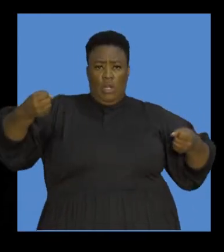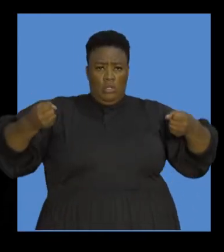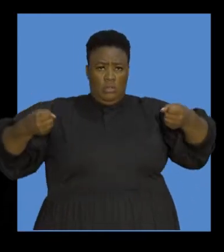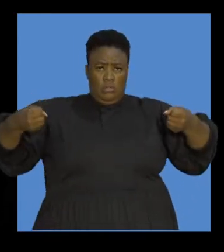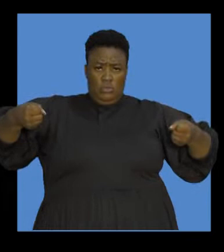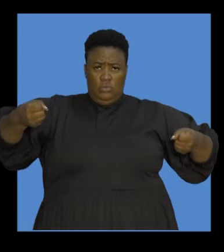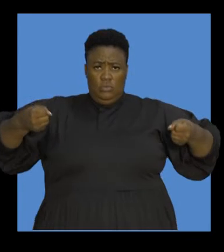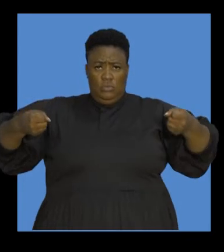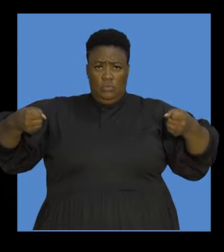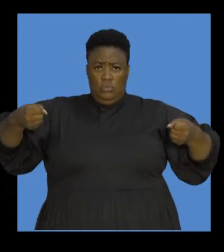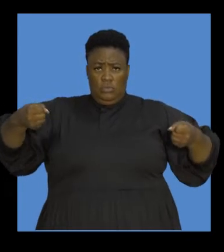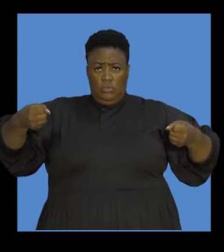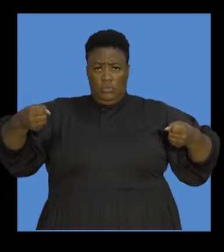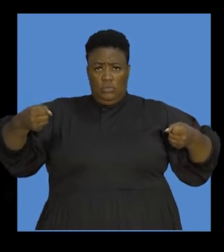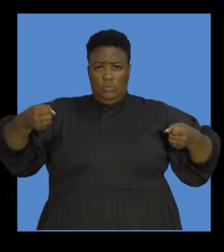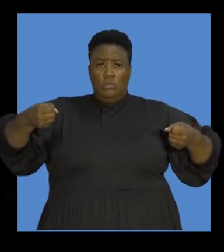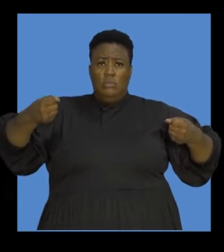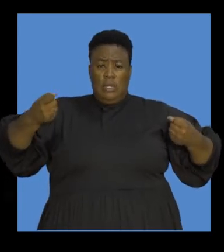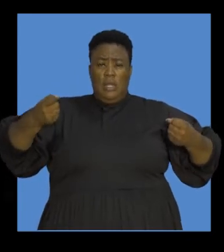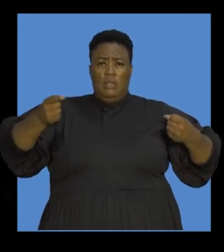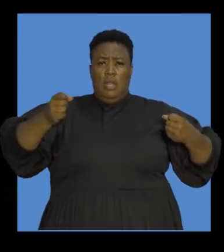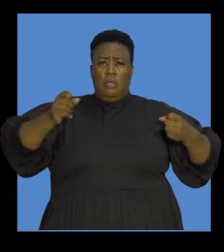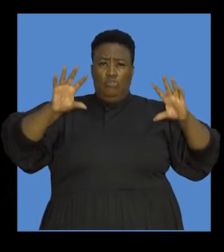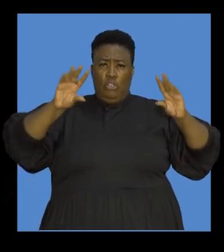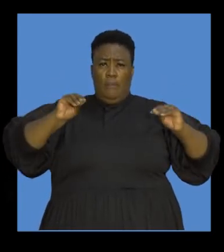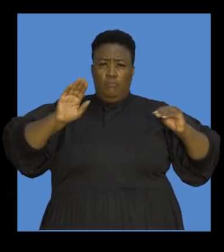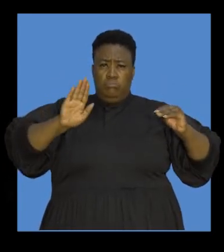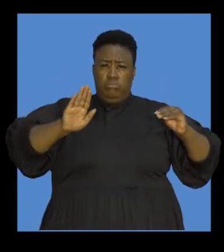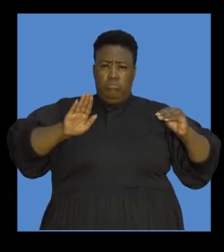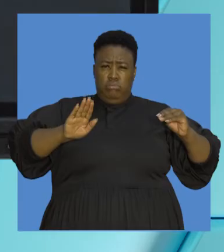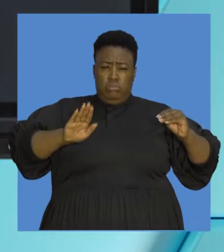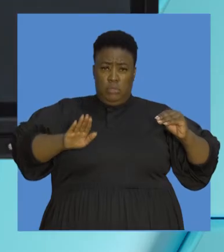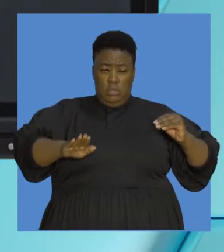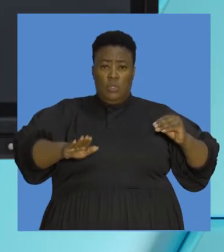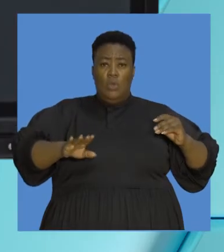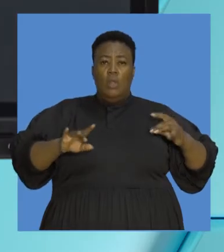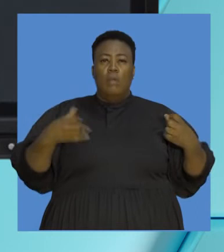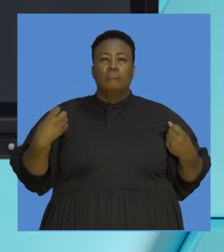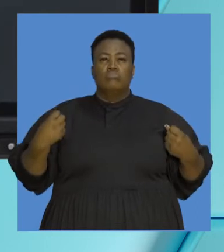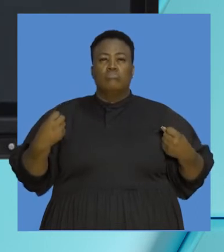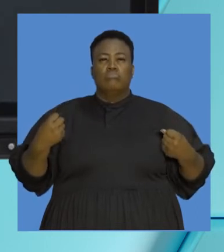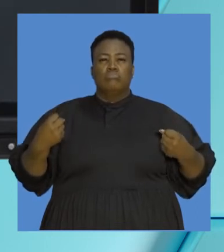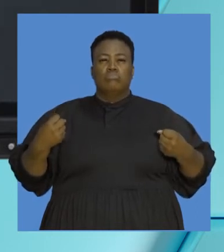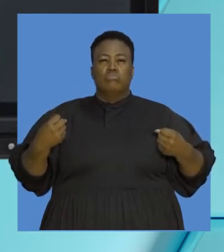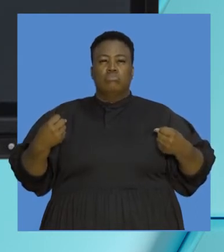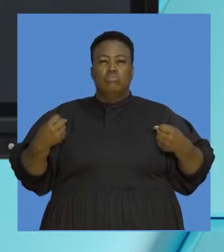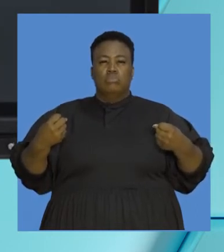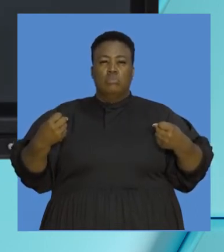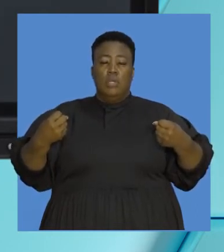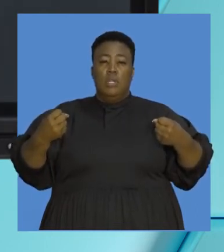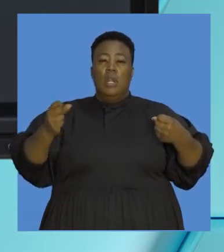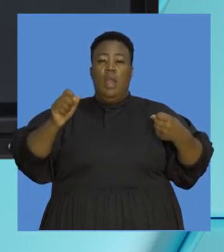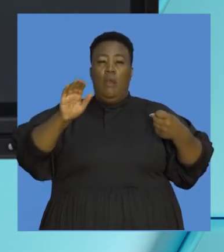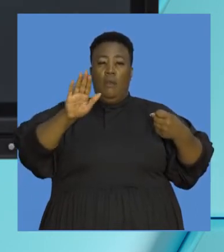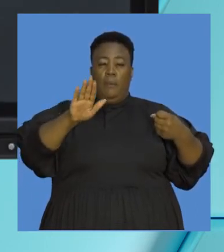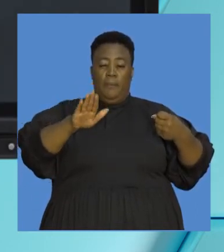brakes are applied. So it's moving, and now we're applying the brakes. So now they're going,